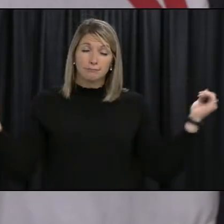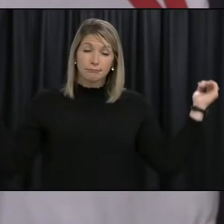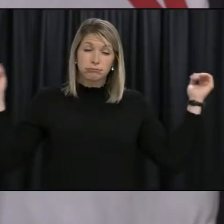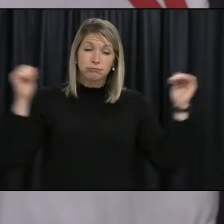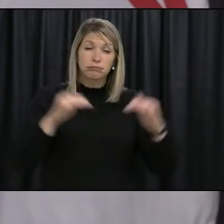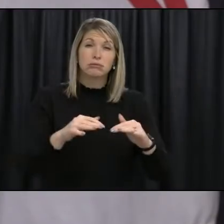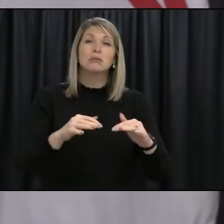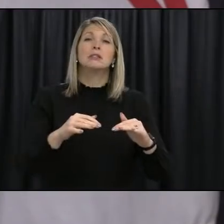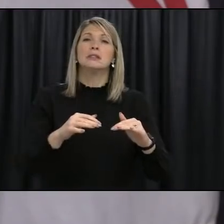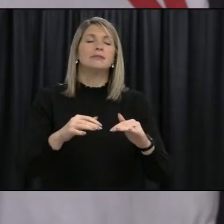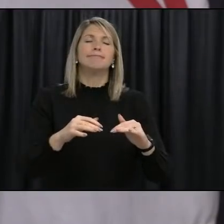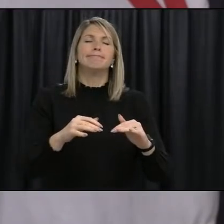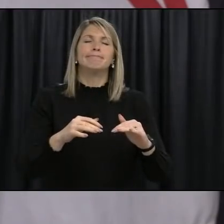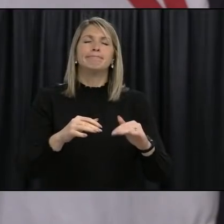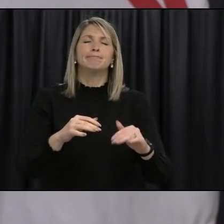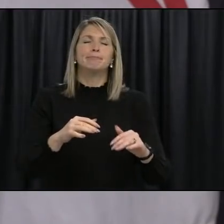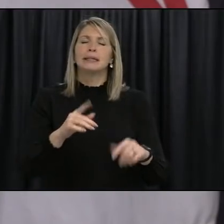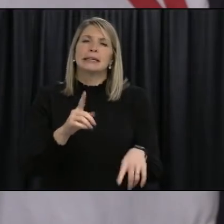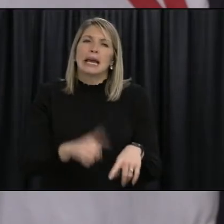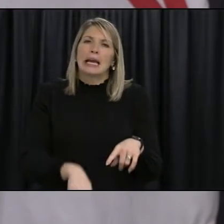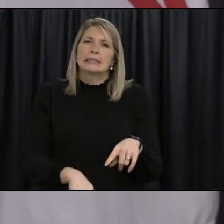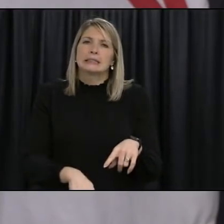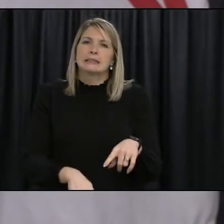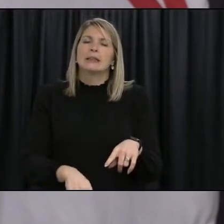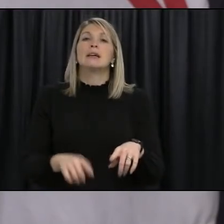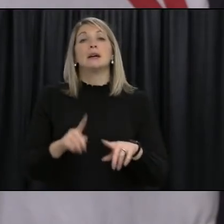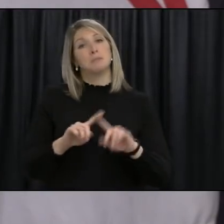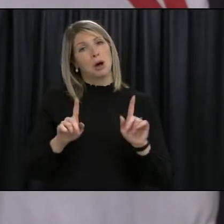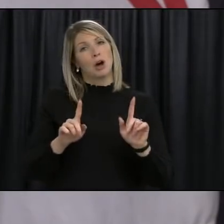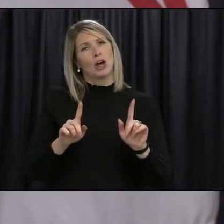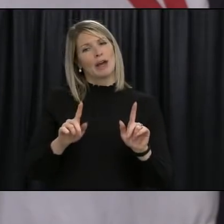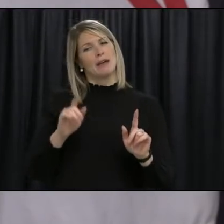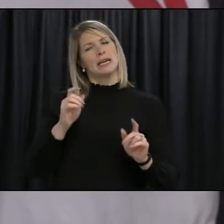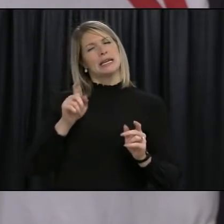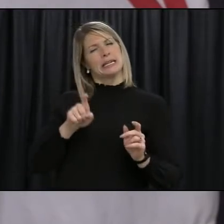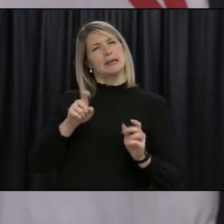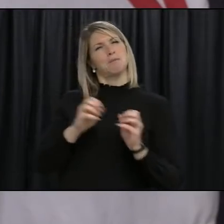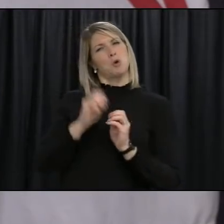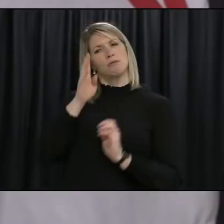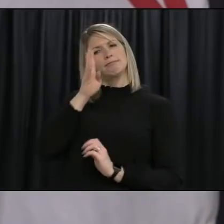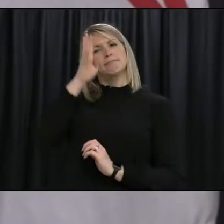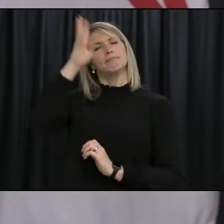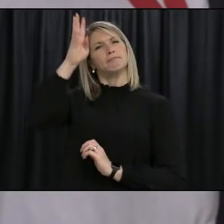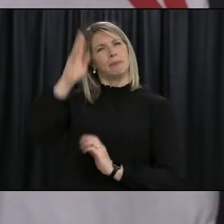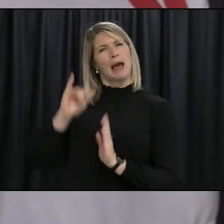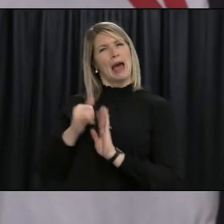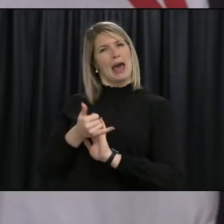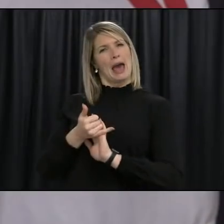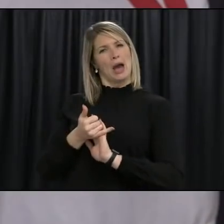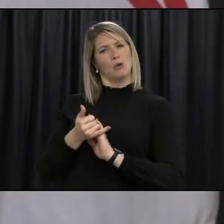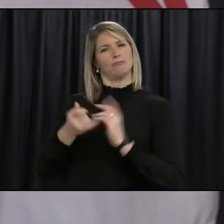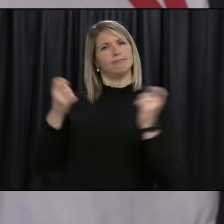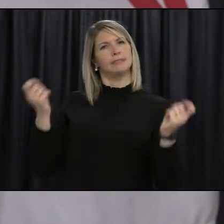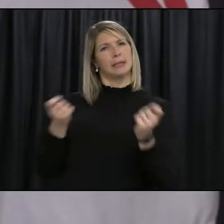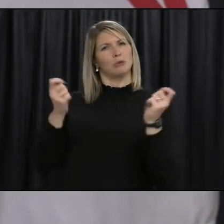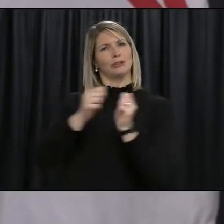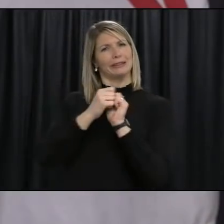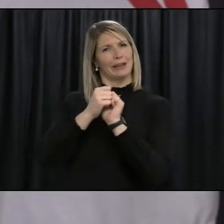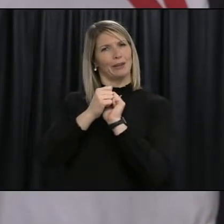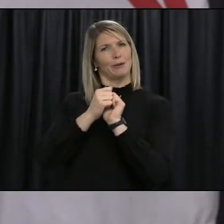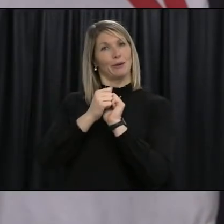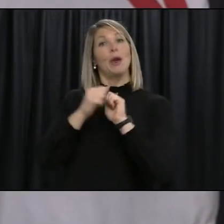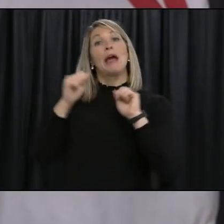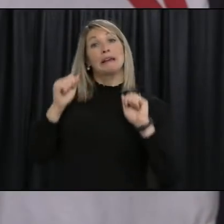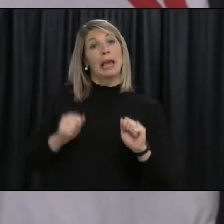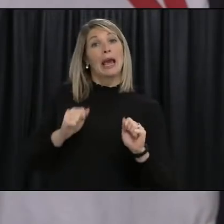wonderful thing is, we still can, in new, respectful ways, following public health guidelines. We can have those seasonal